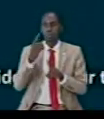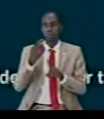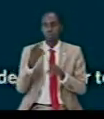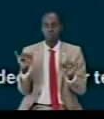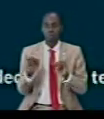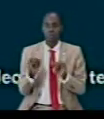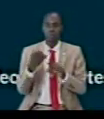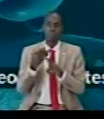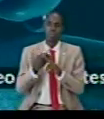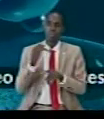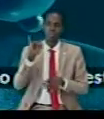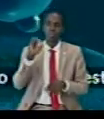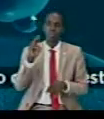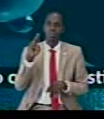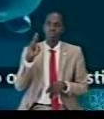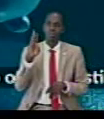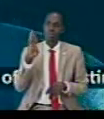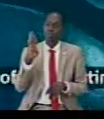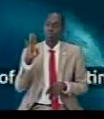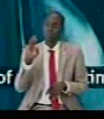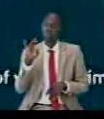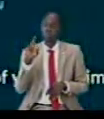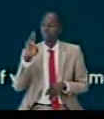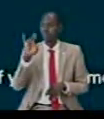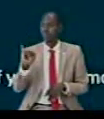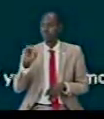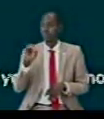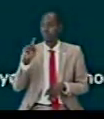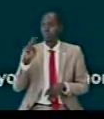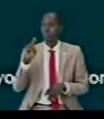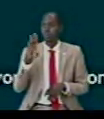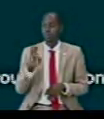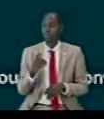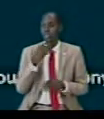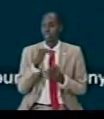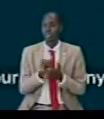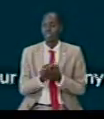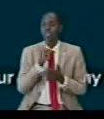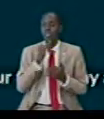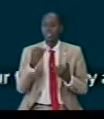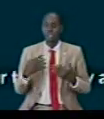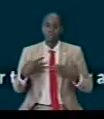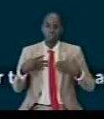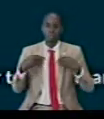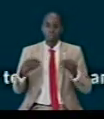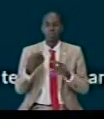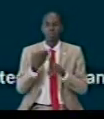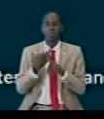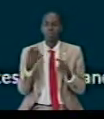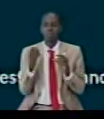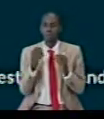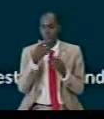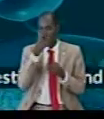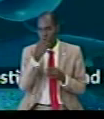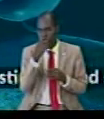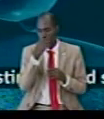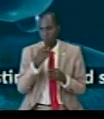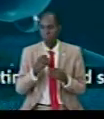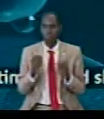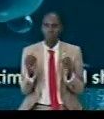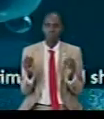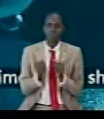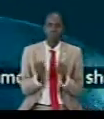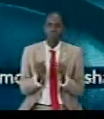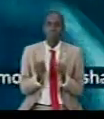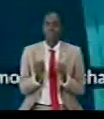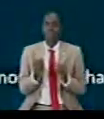Natty wrote, praise the Lord, I am healed. I was feeling cold and feverish for the past 1 week, but after